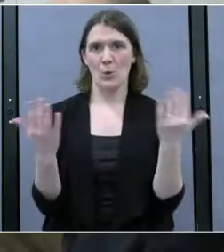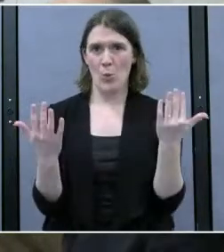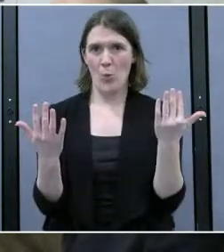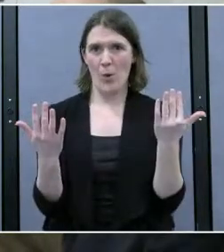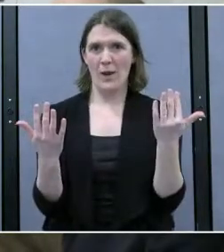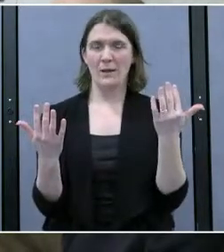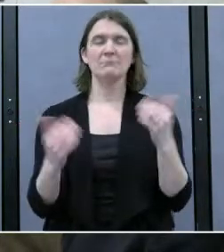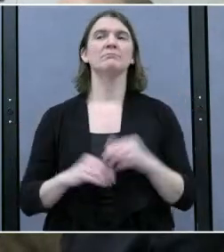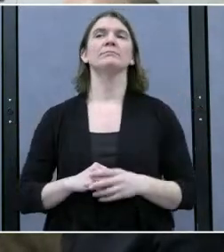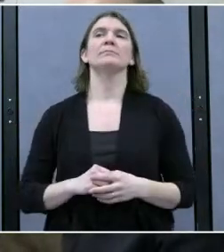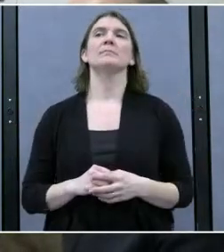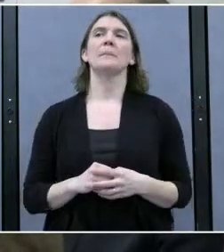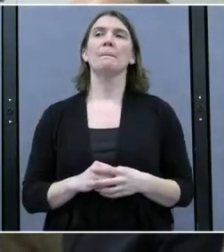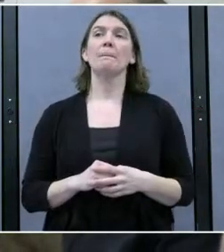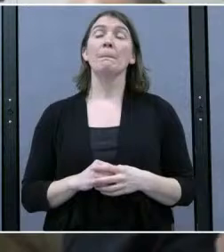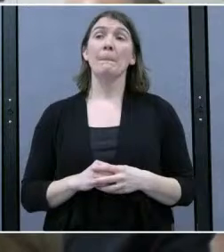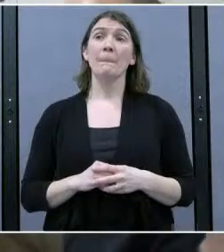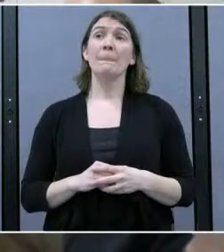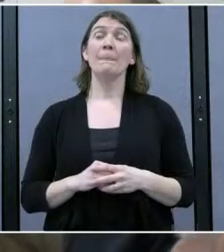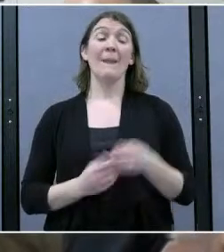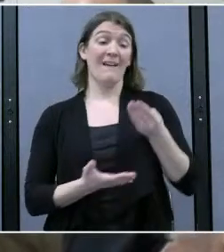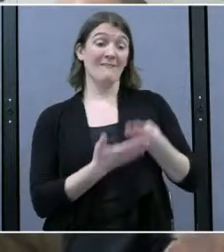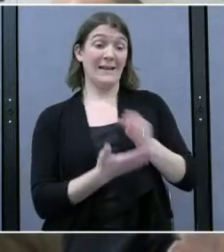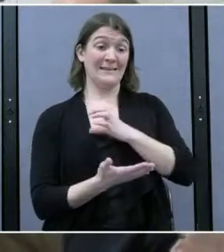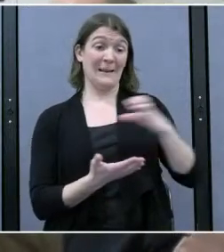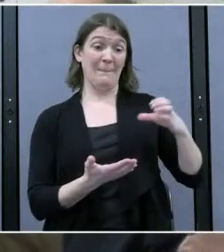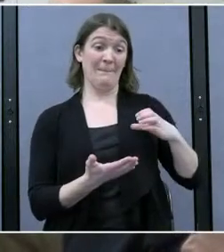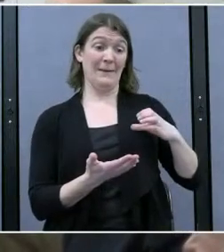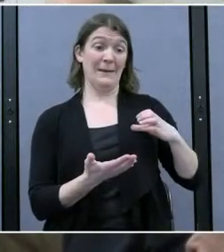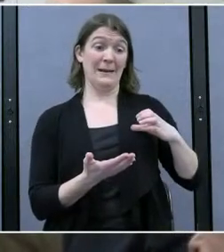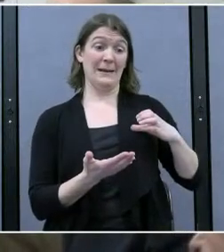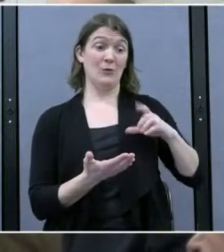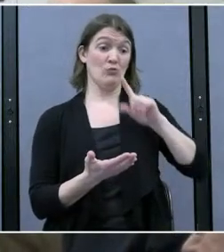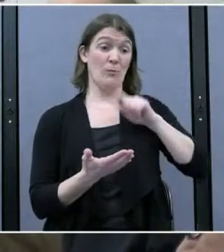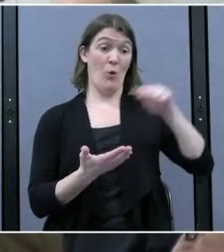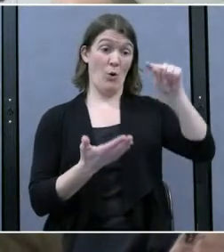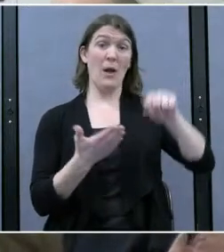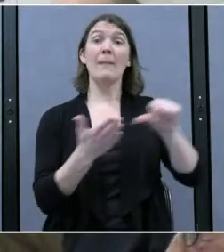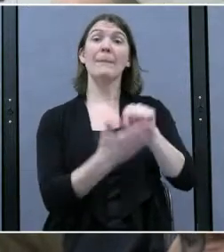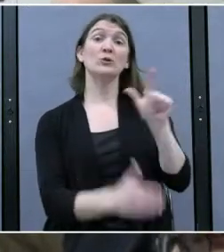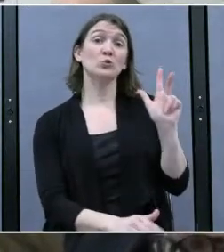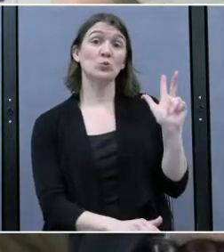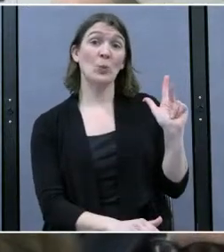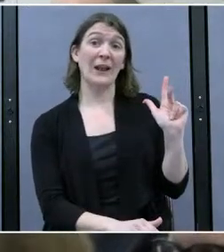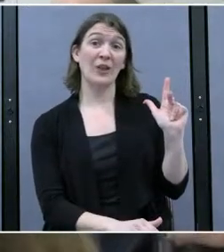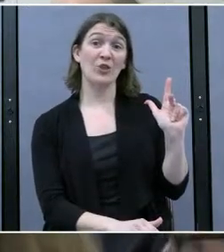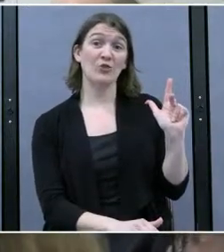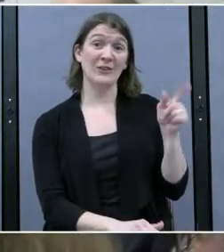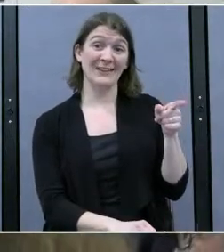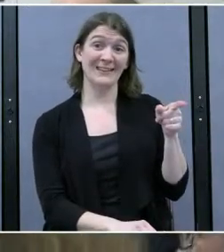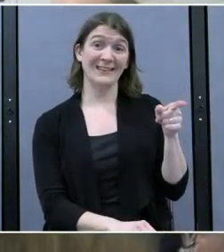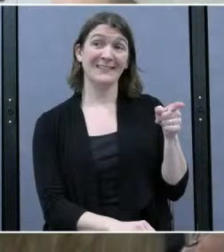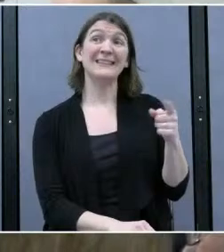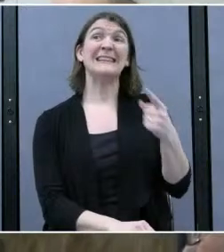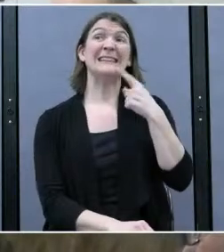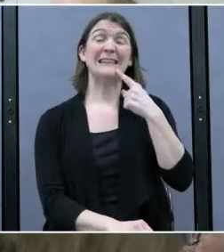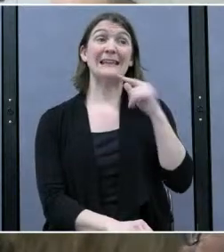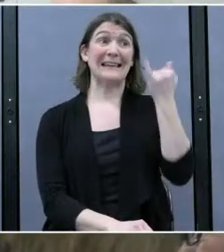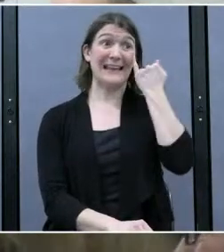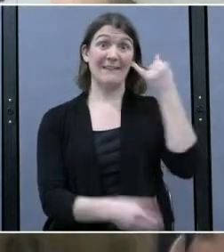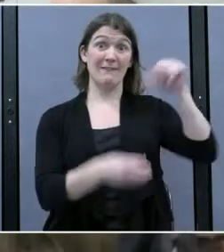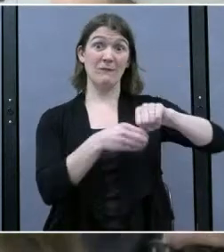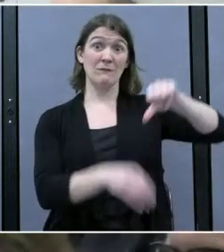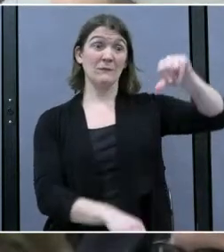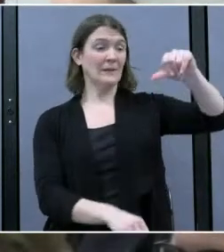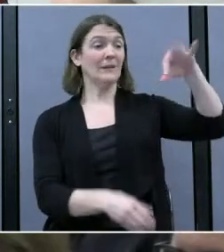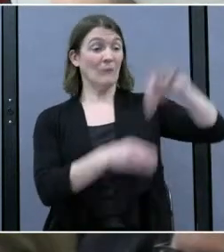Article 9, in the Finance Committee report on page 23, it says that a no vote would mean